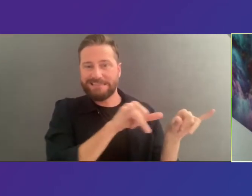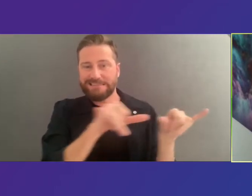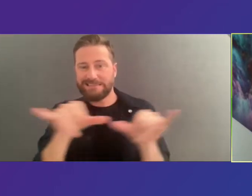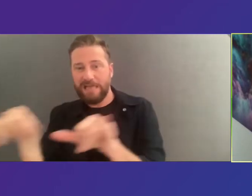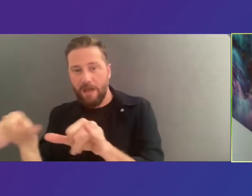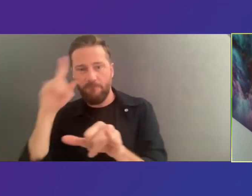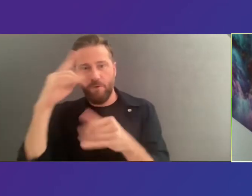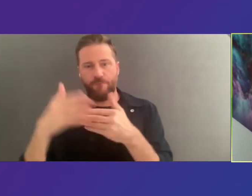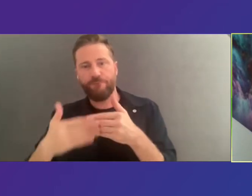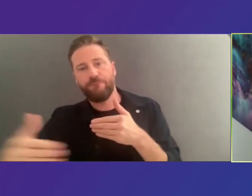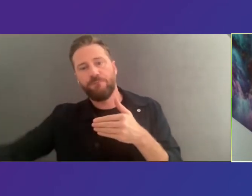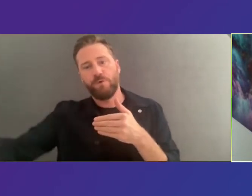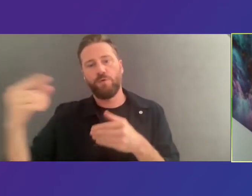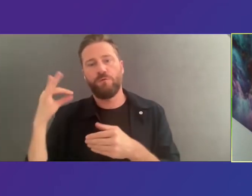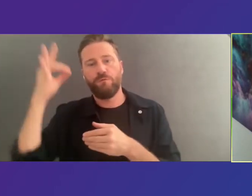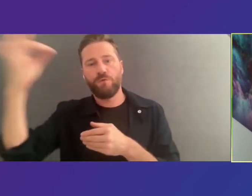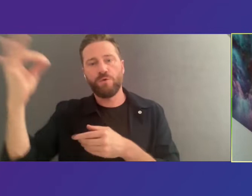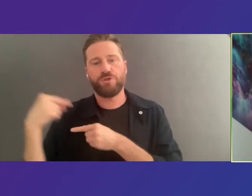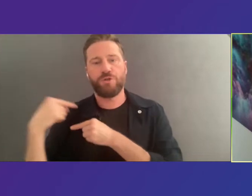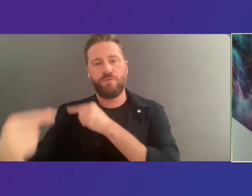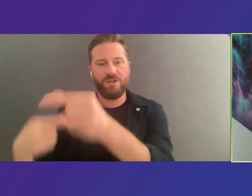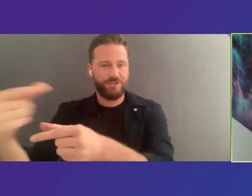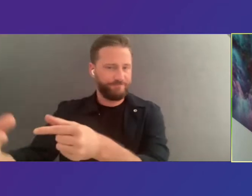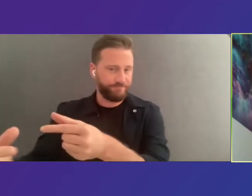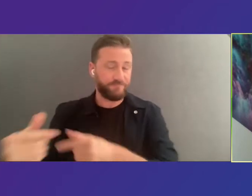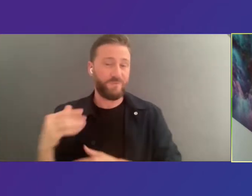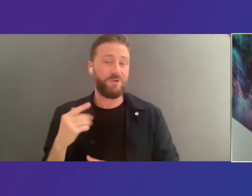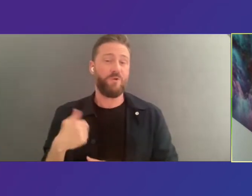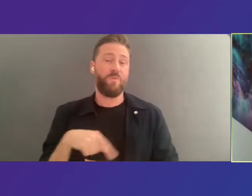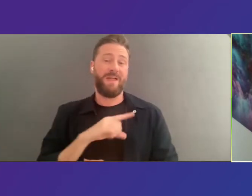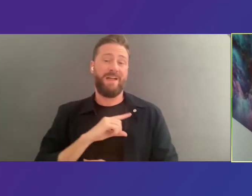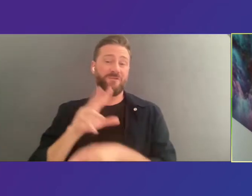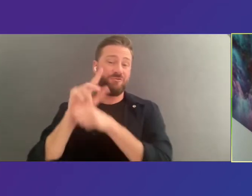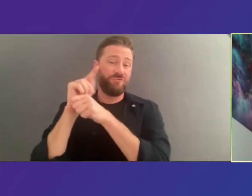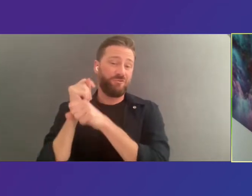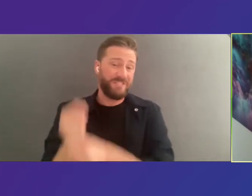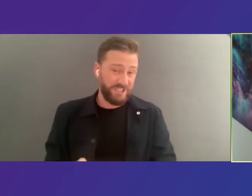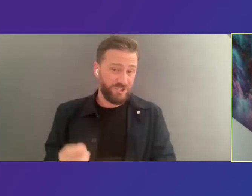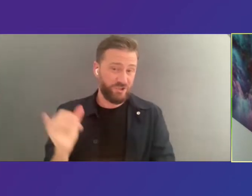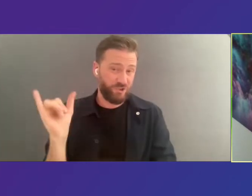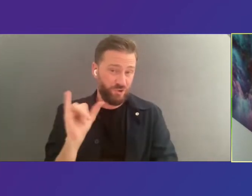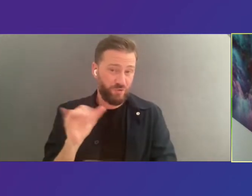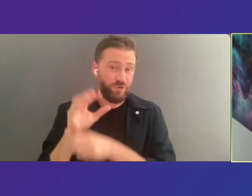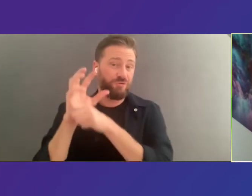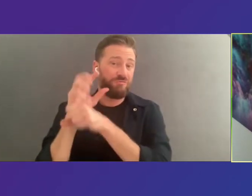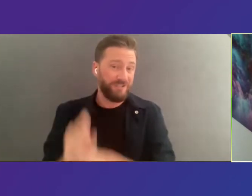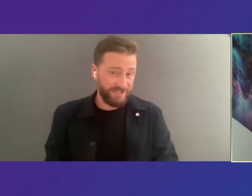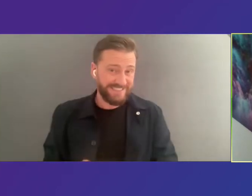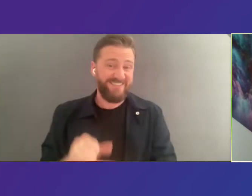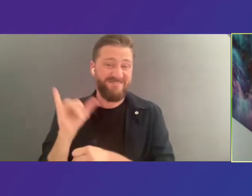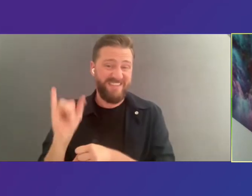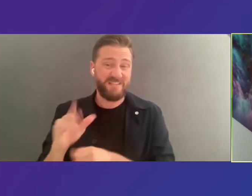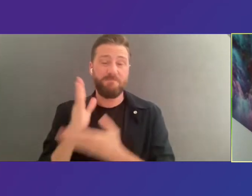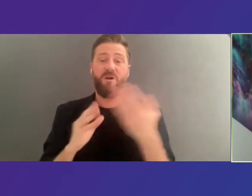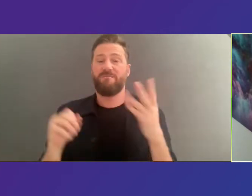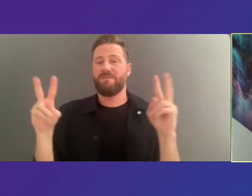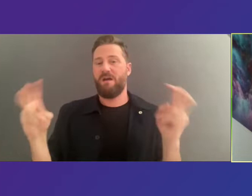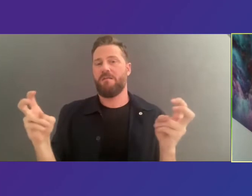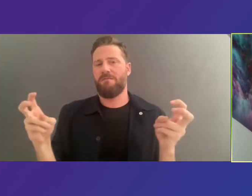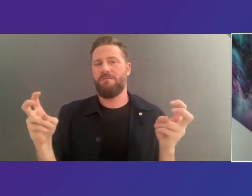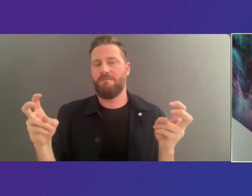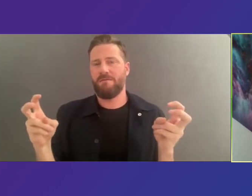So we have culture bearers. We also have traditions, which is a part of the title.